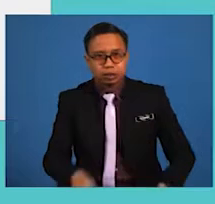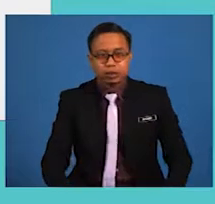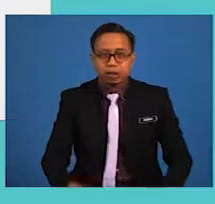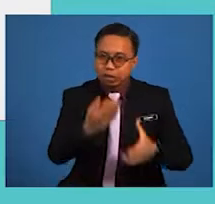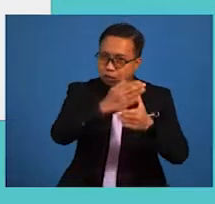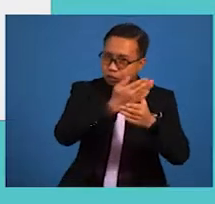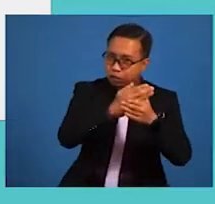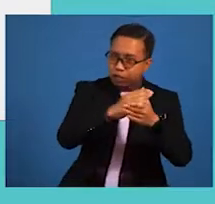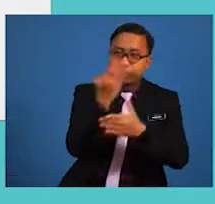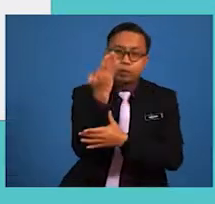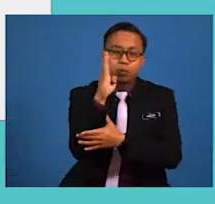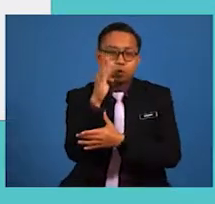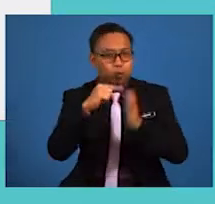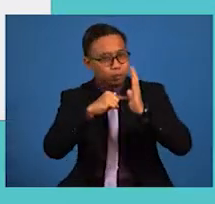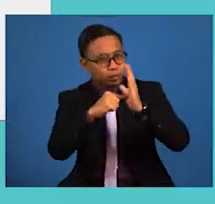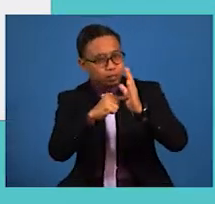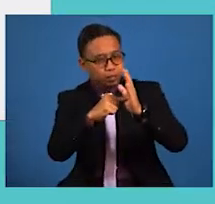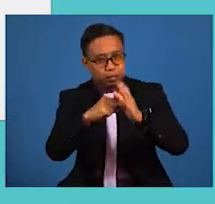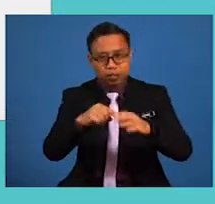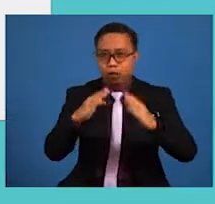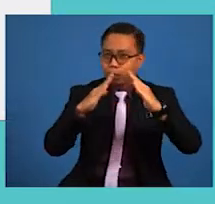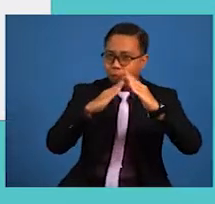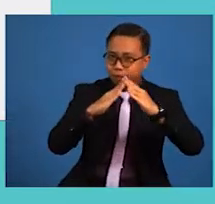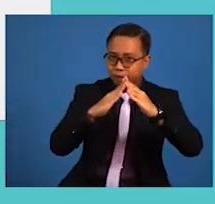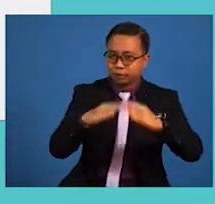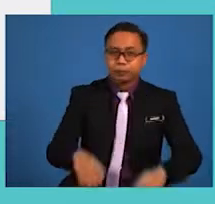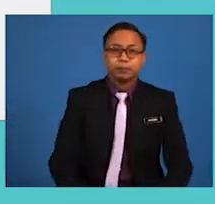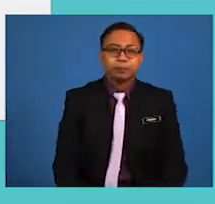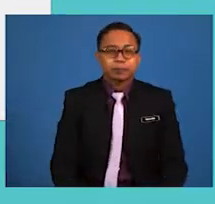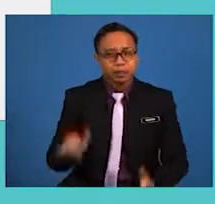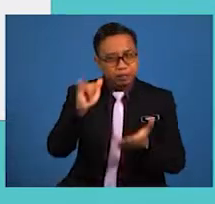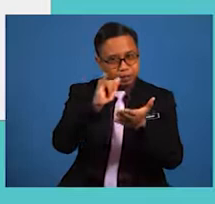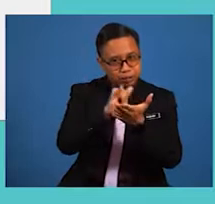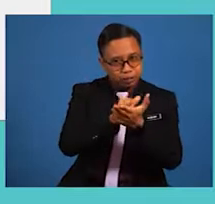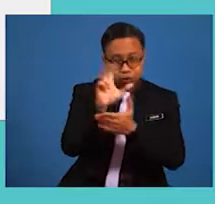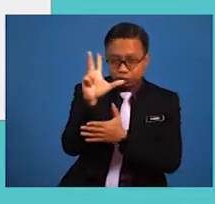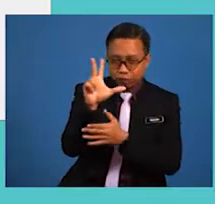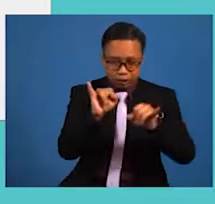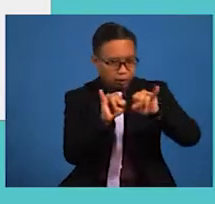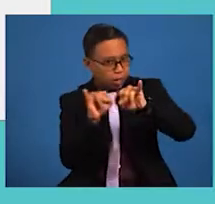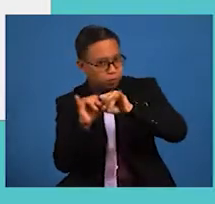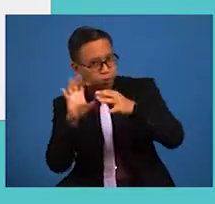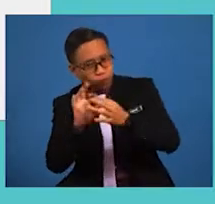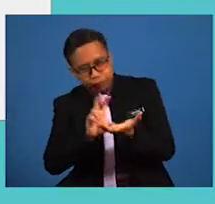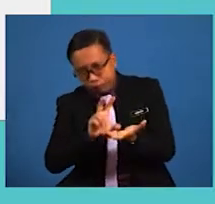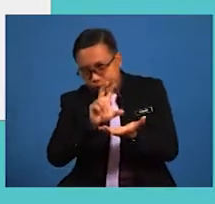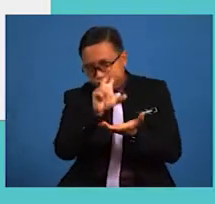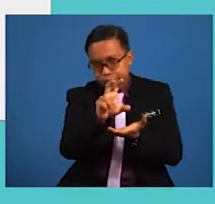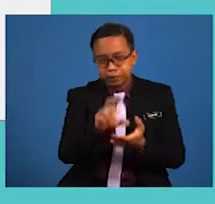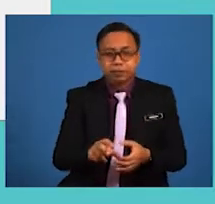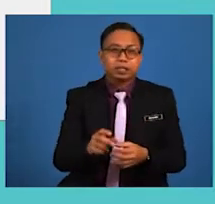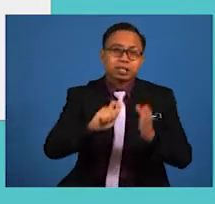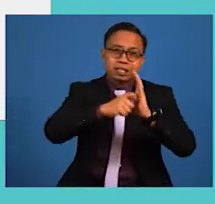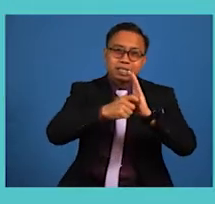whereas the blue one represents properties. These 3 types of investments are the other key